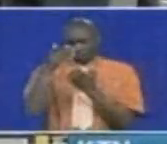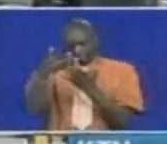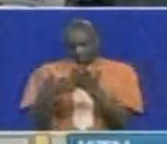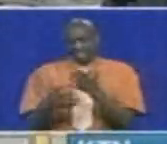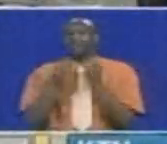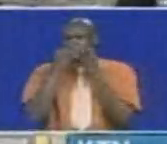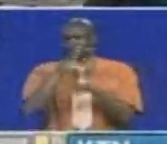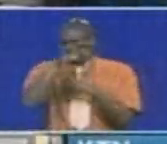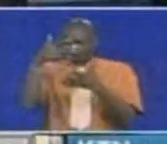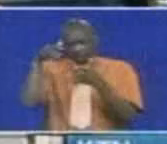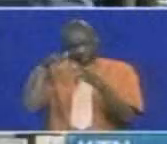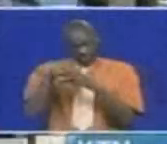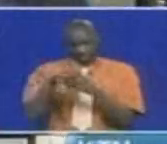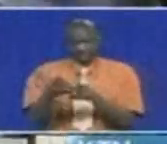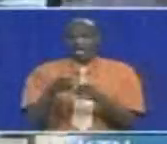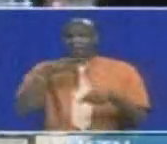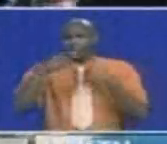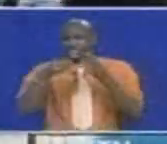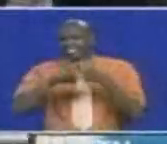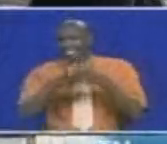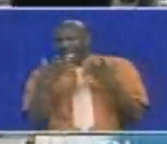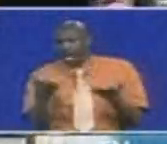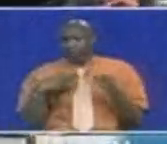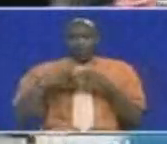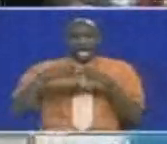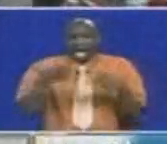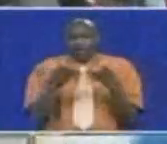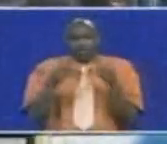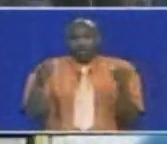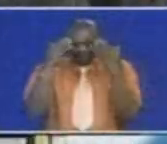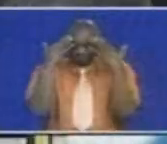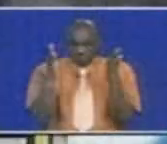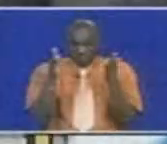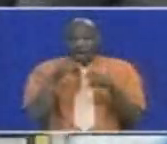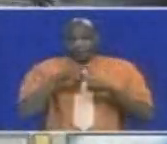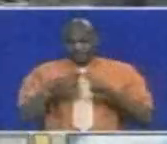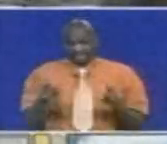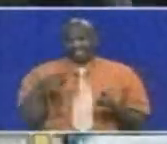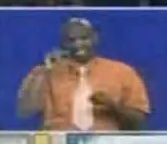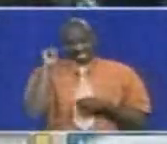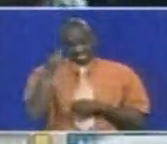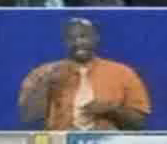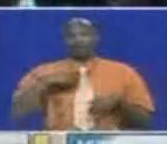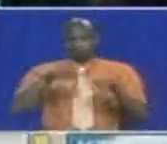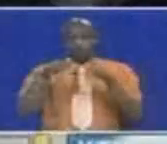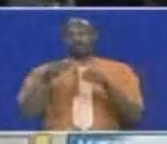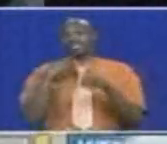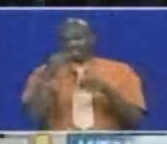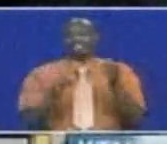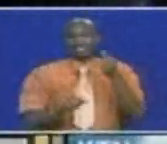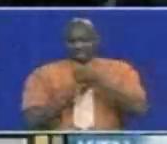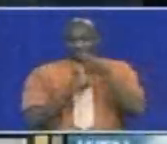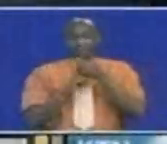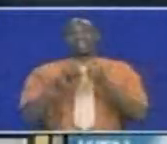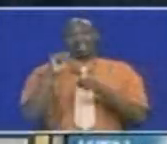details. It is not clear when the process will begin or how long it will take, but Kenyans seem to be behind the government in establishing the system